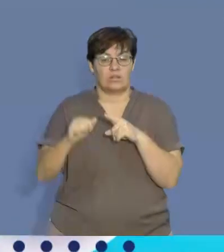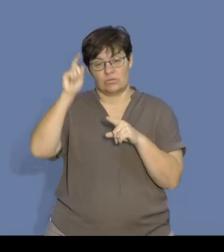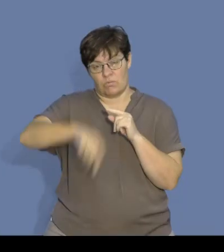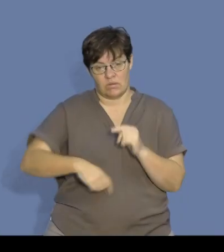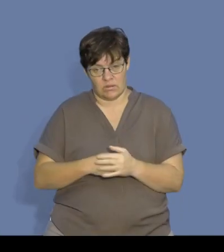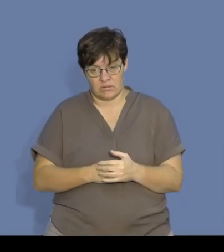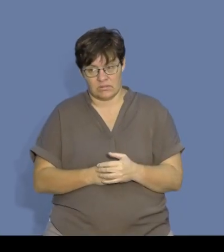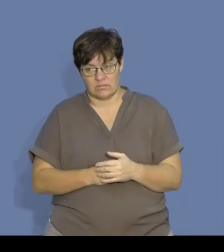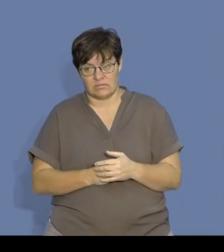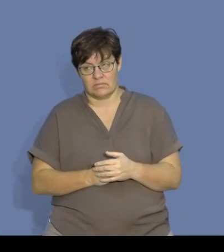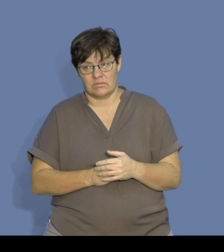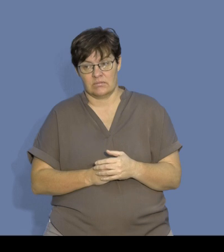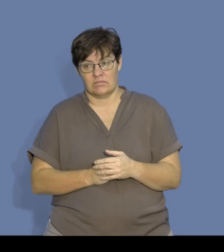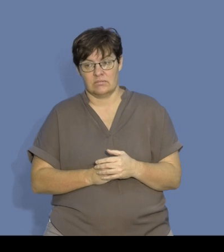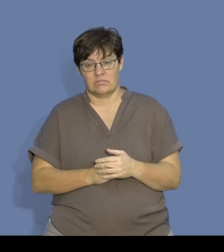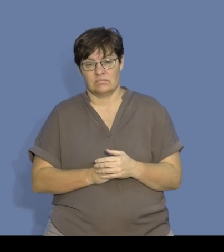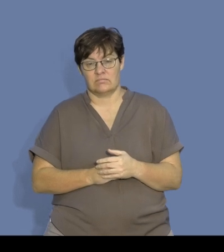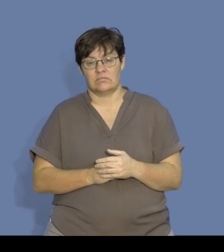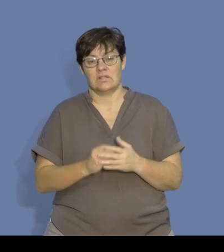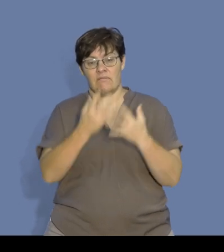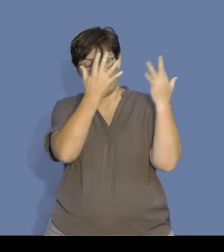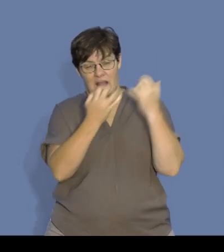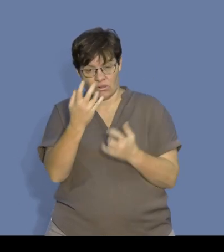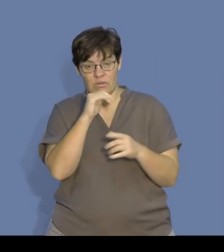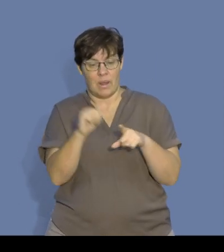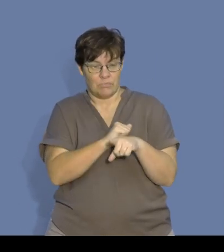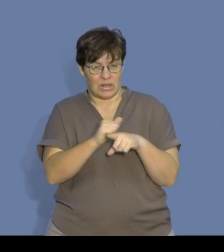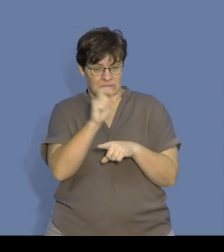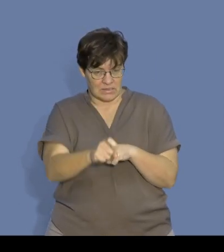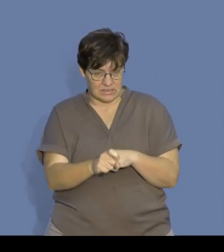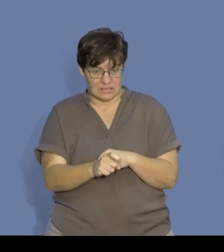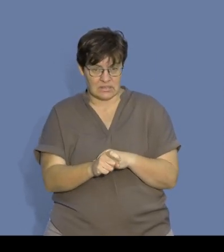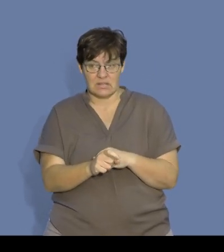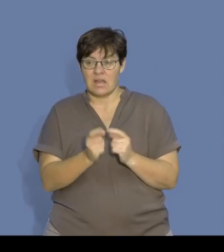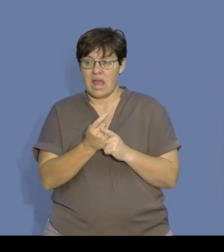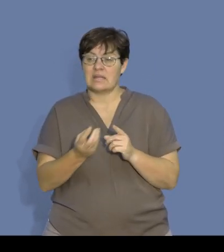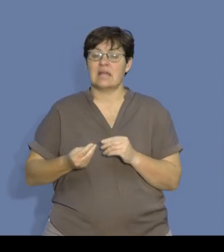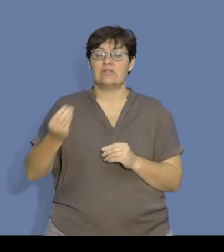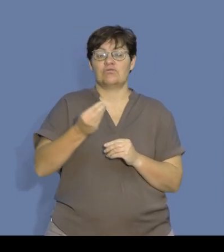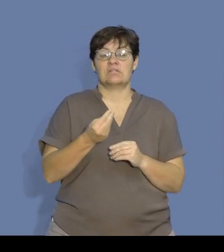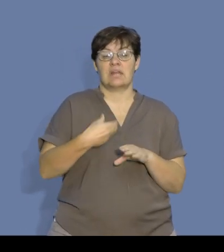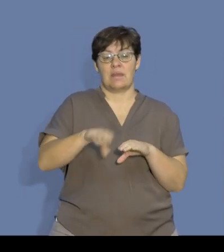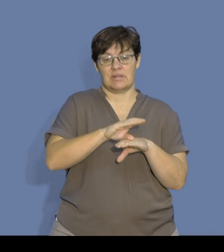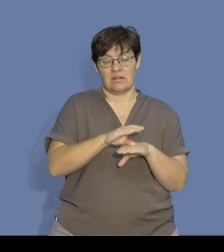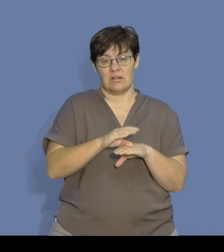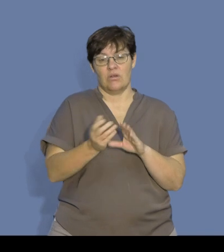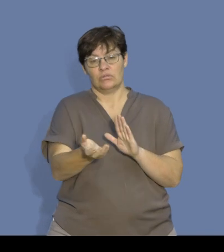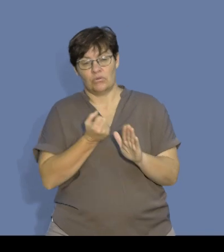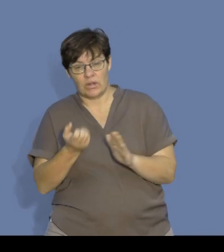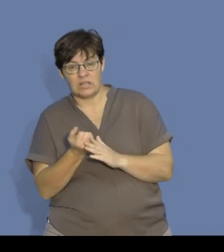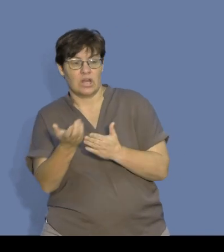guys practice. Right, also calculations, practice these as well in respect of interest and